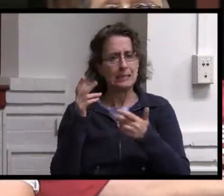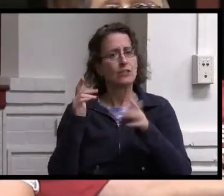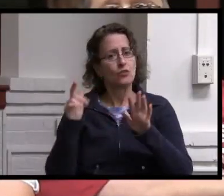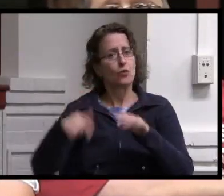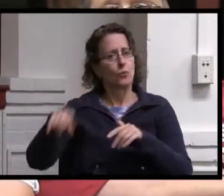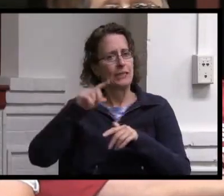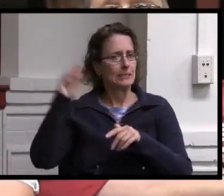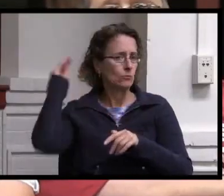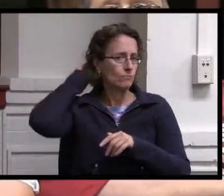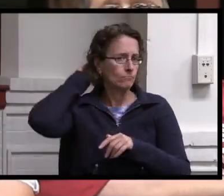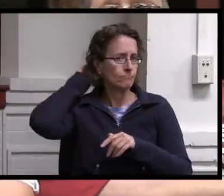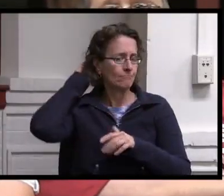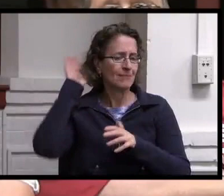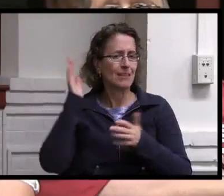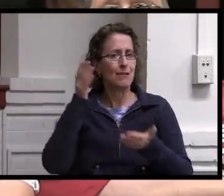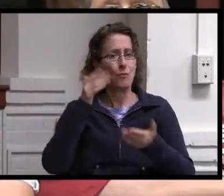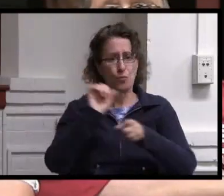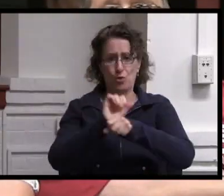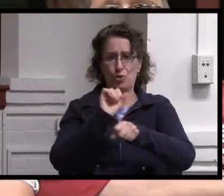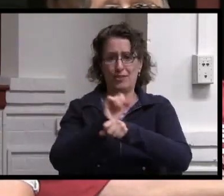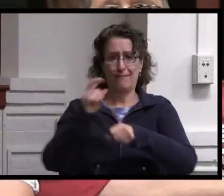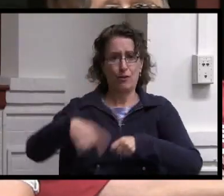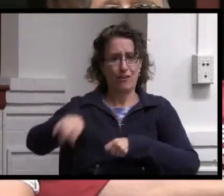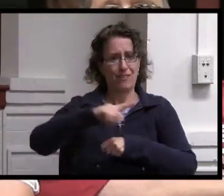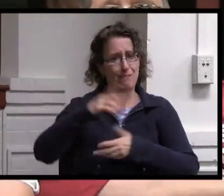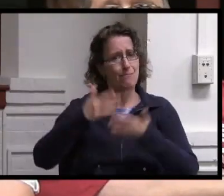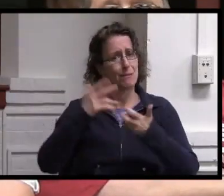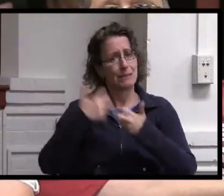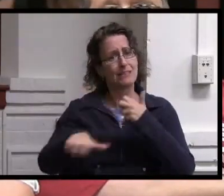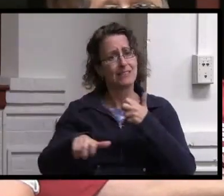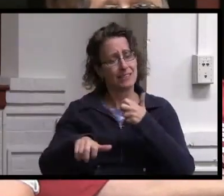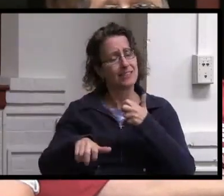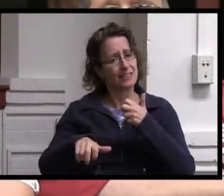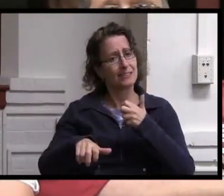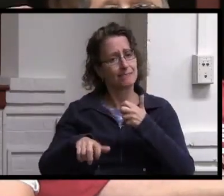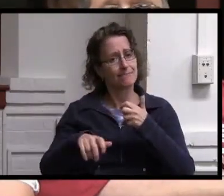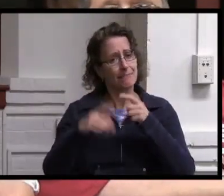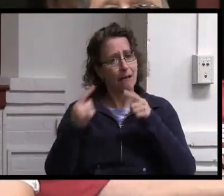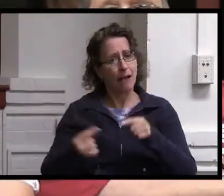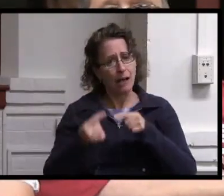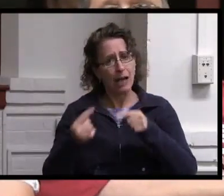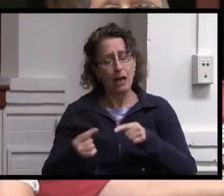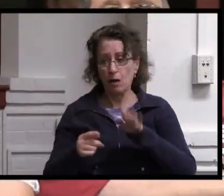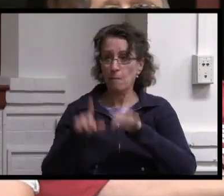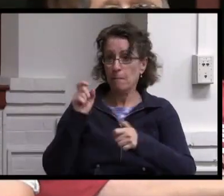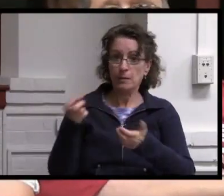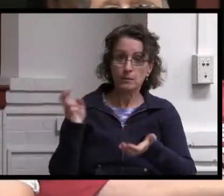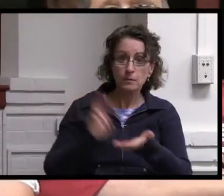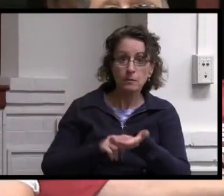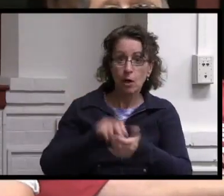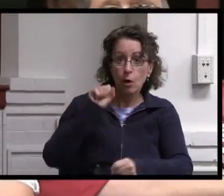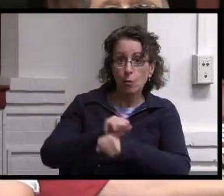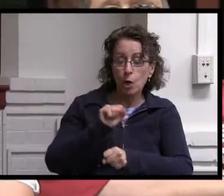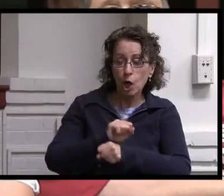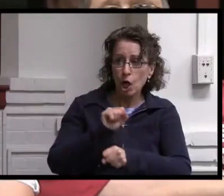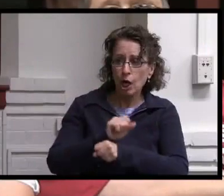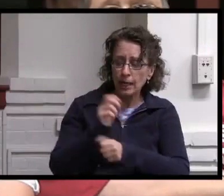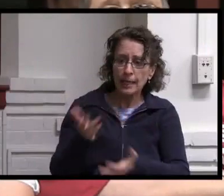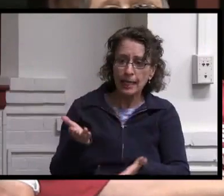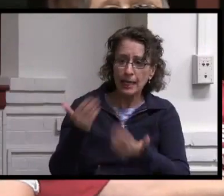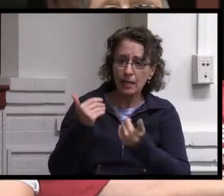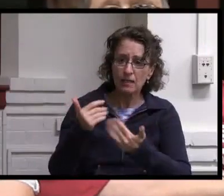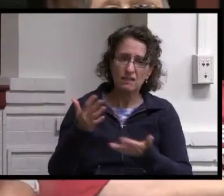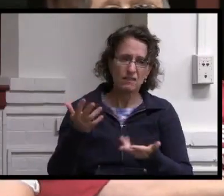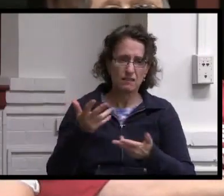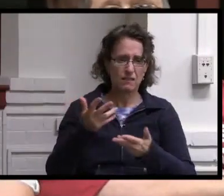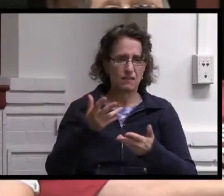not make it imperative that people, you know, have to get up and work during the day when they mm-hmm. are